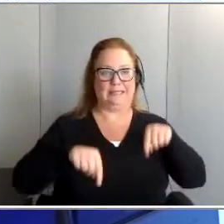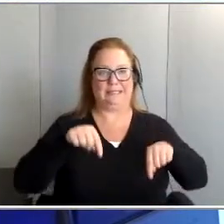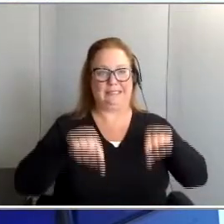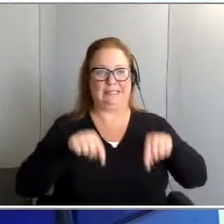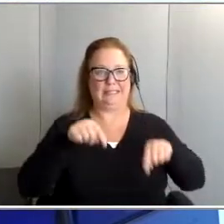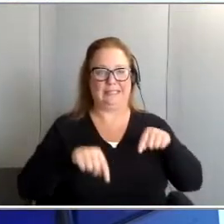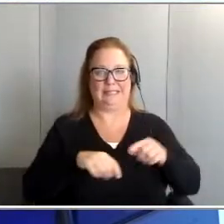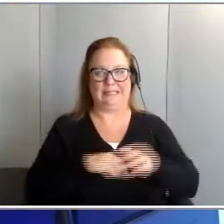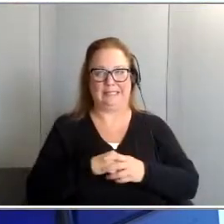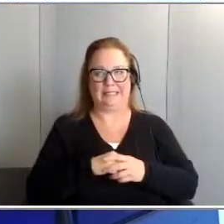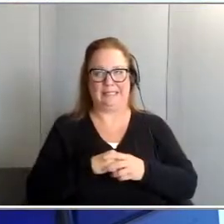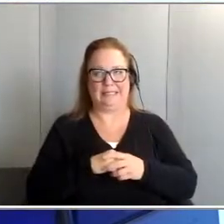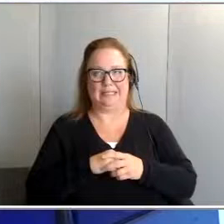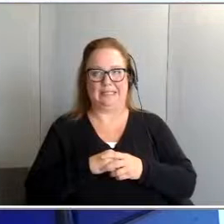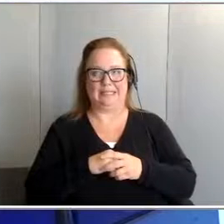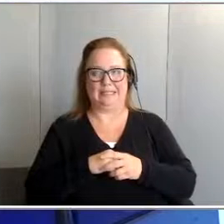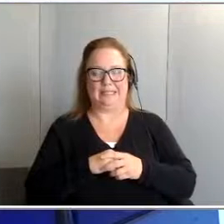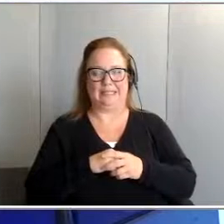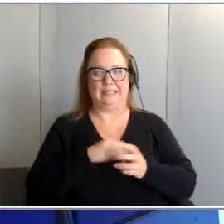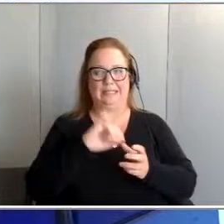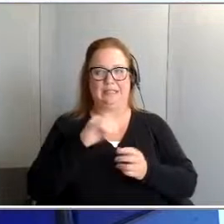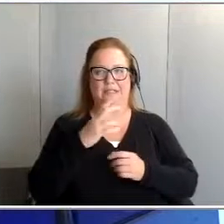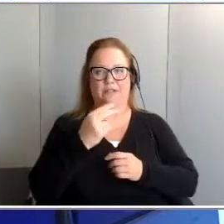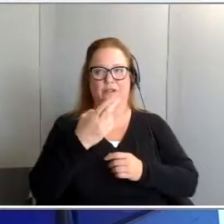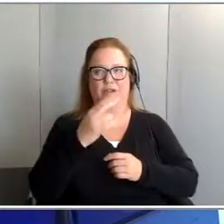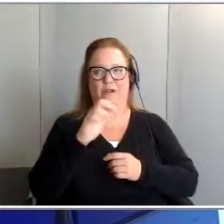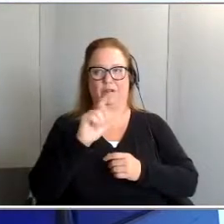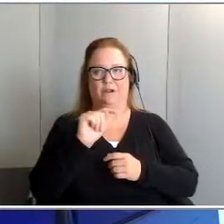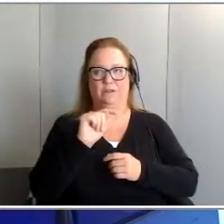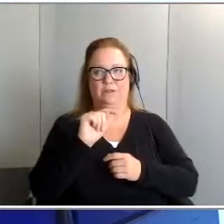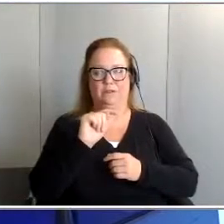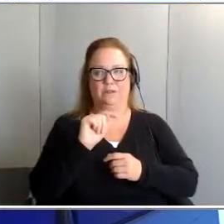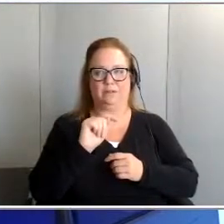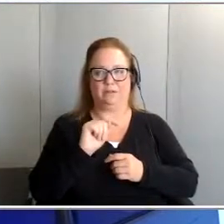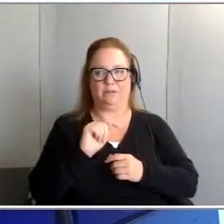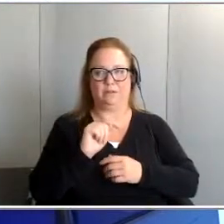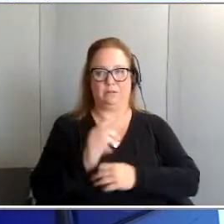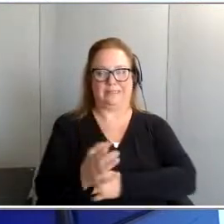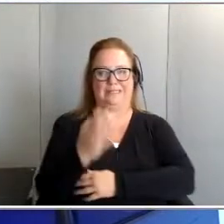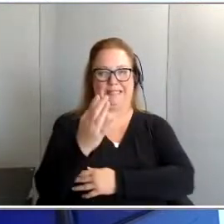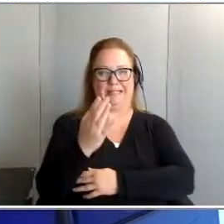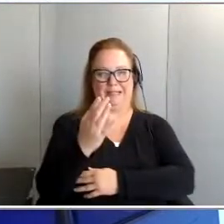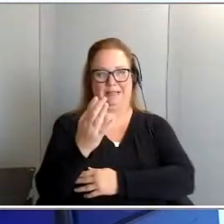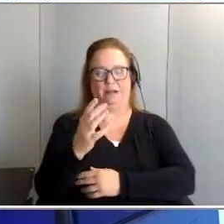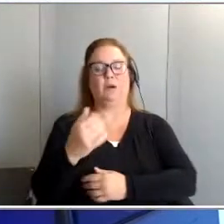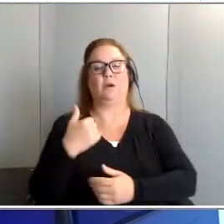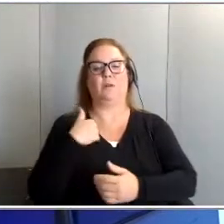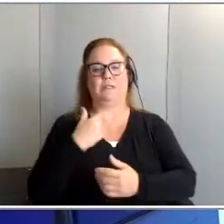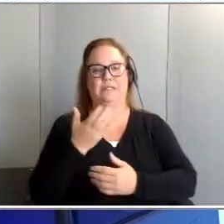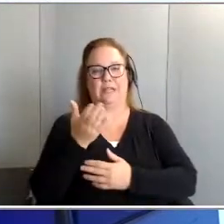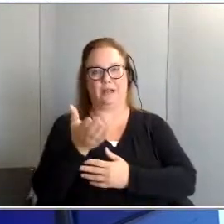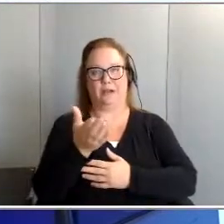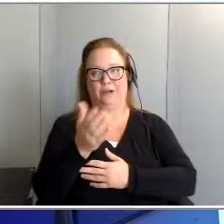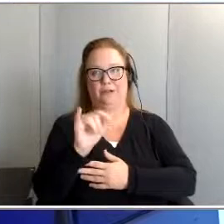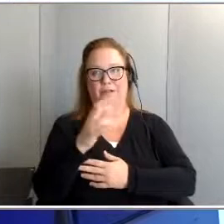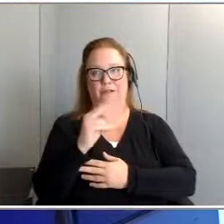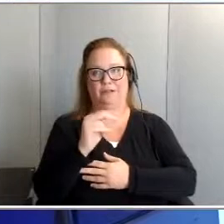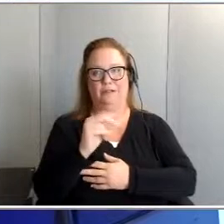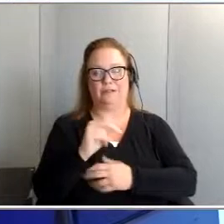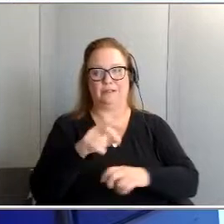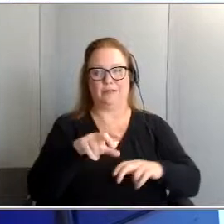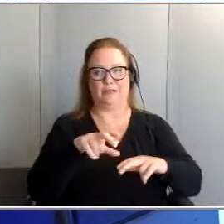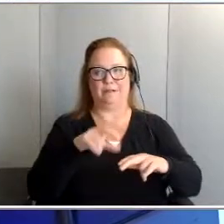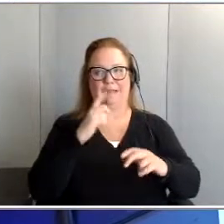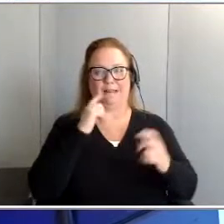Little antsy. I have to say, John Holt from Fox 4 was sitting over there earlier this week in here, and now Camus is sitting in that spot. So I'm getting a little